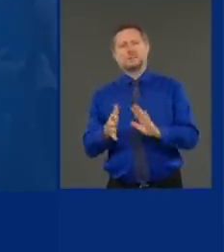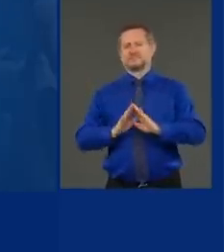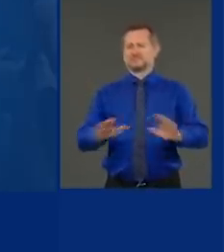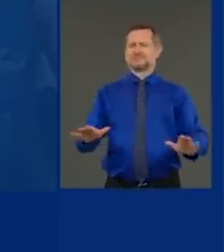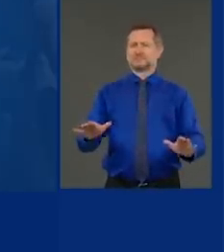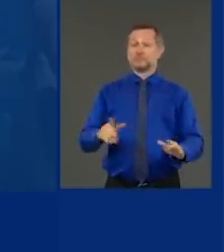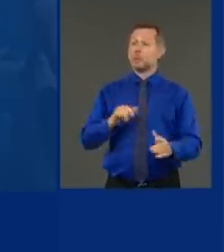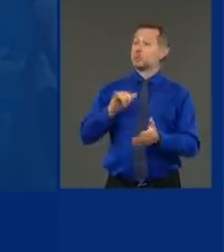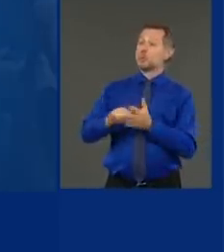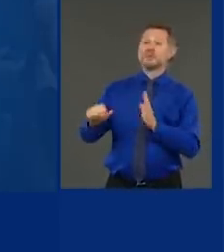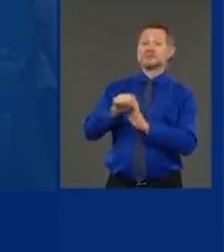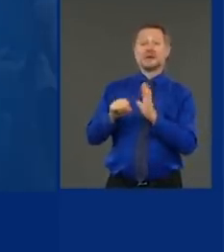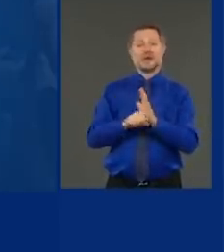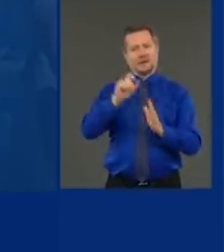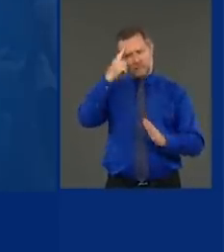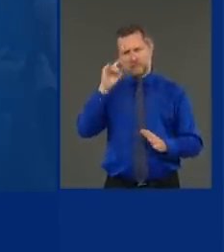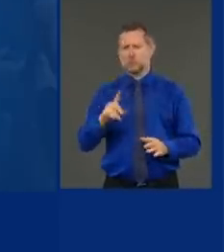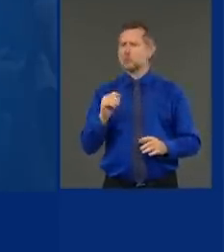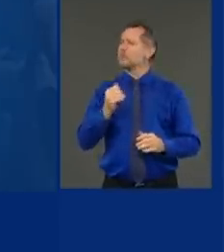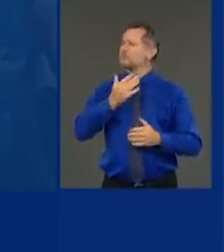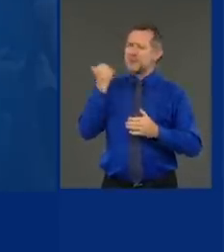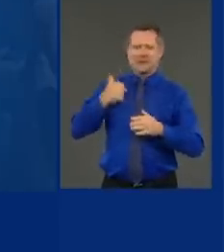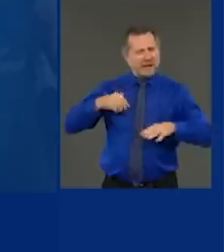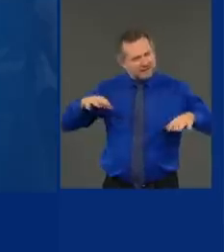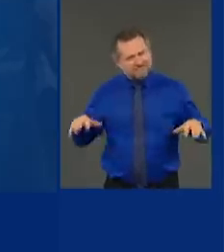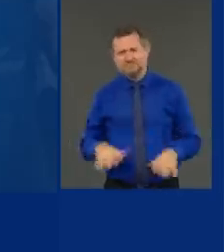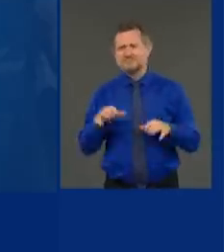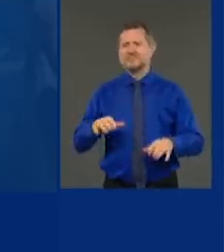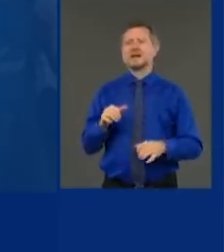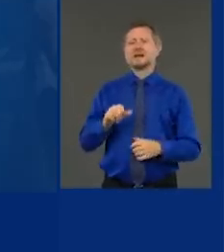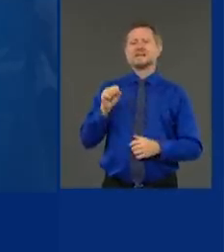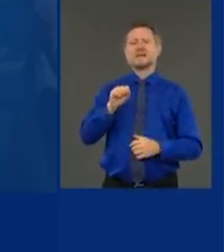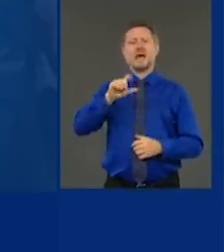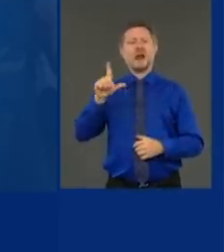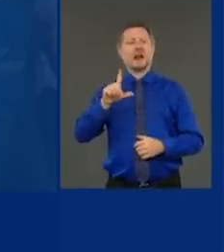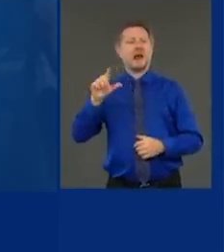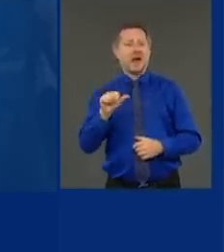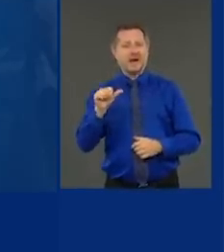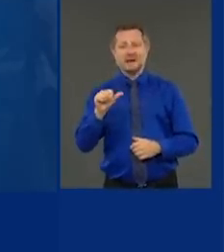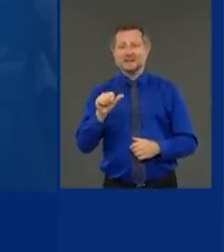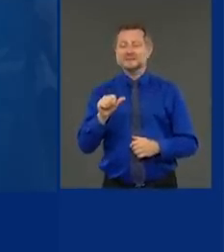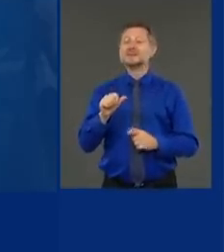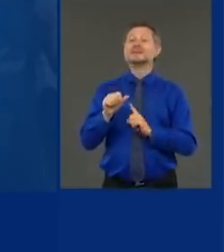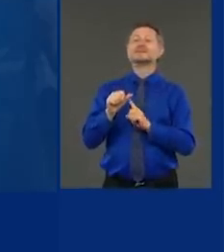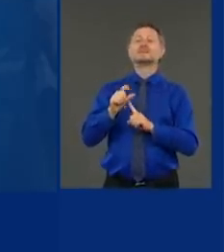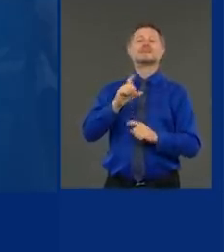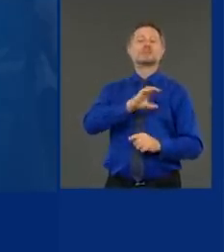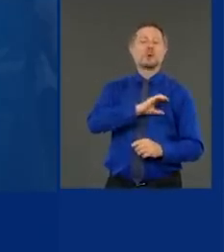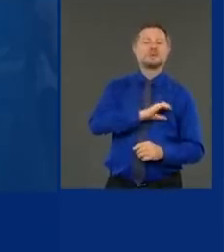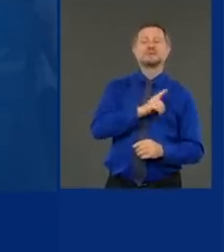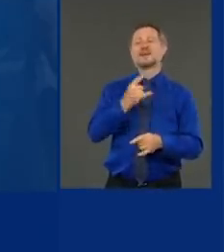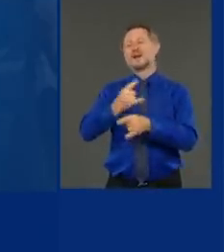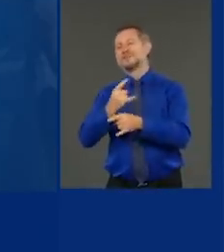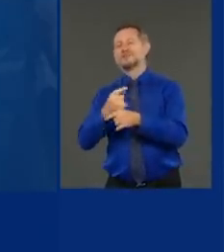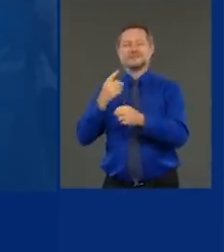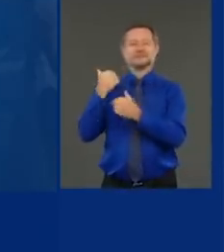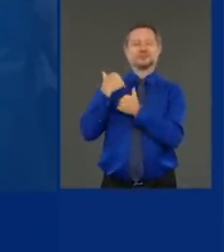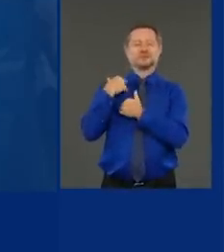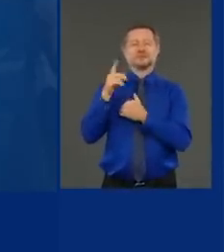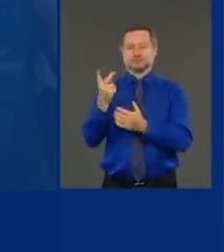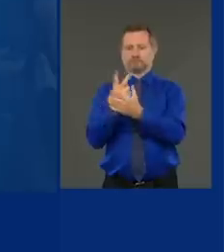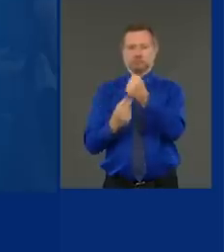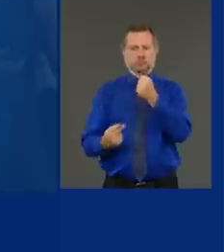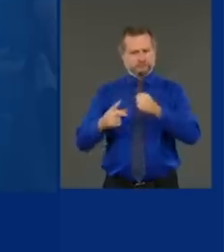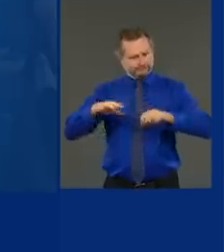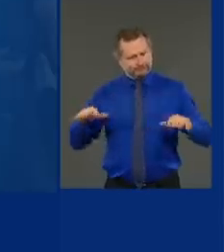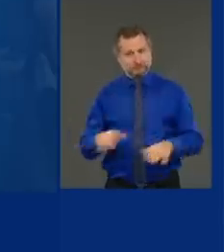The SLA and the state police are working double duty. We have a problem with young people and lack